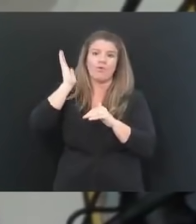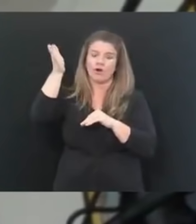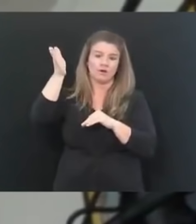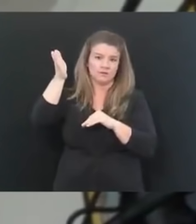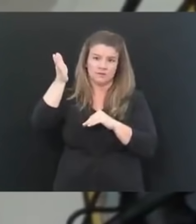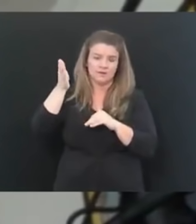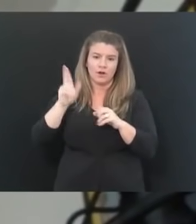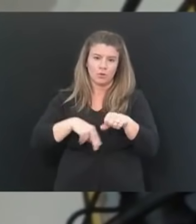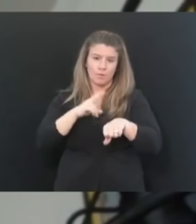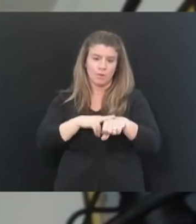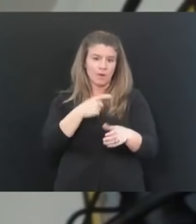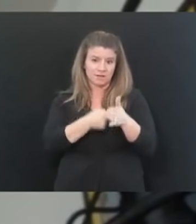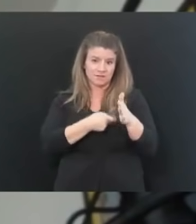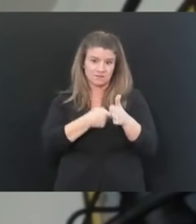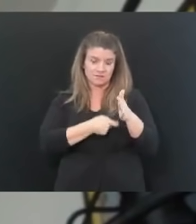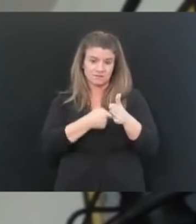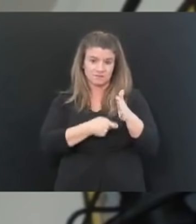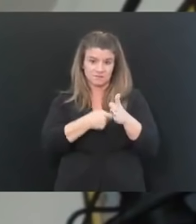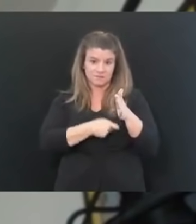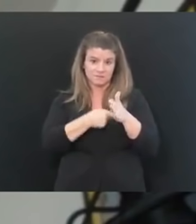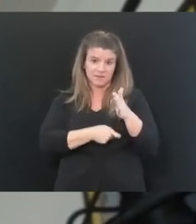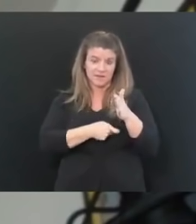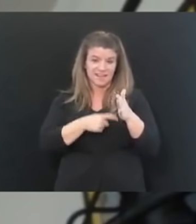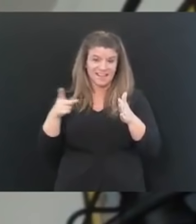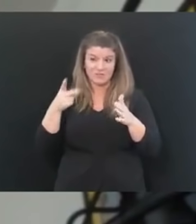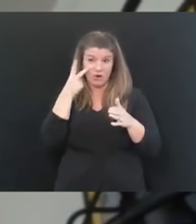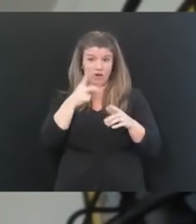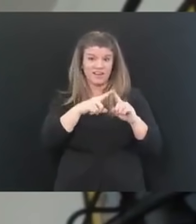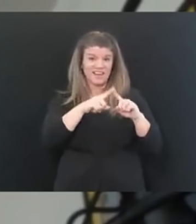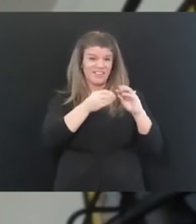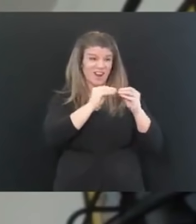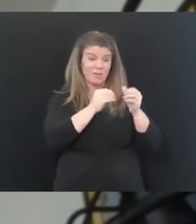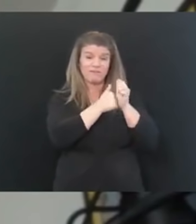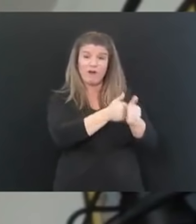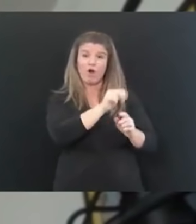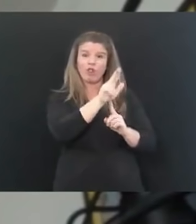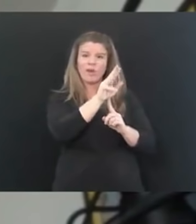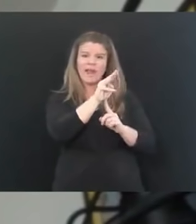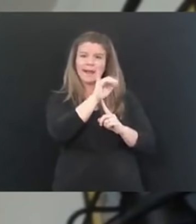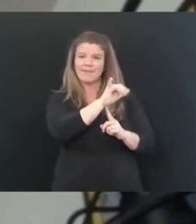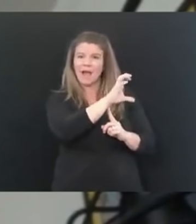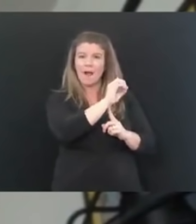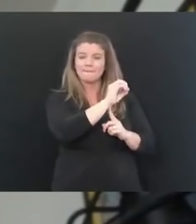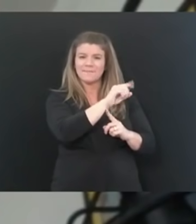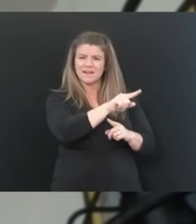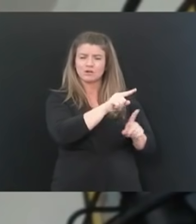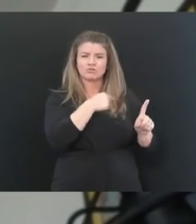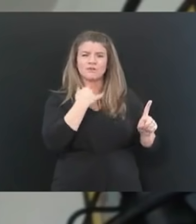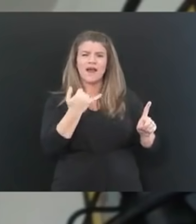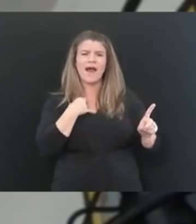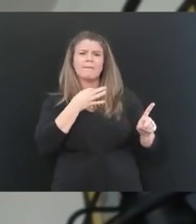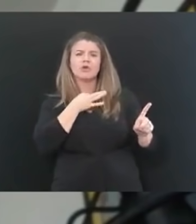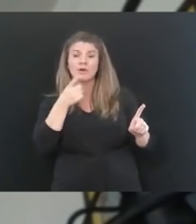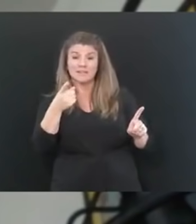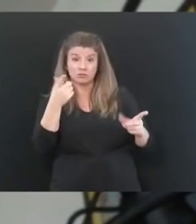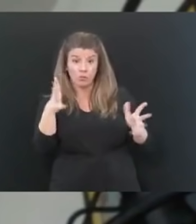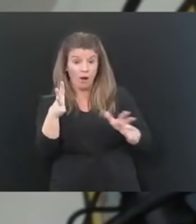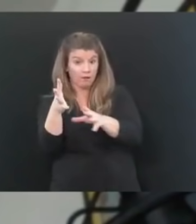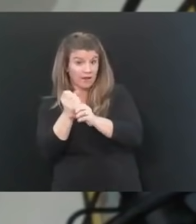is saying. So I was curious about whether A, if we already have those masks in